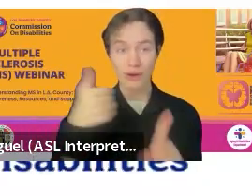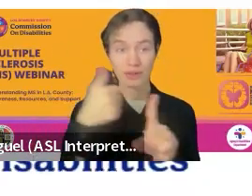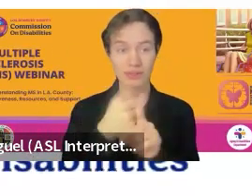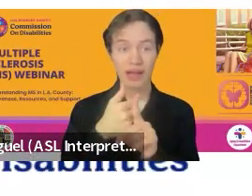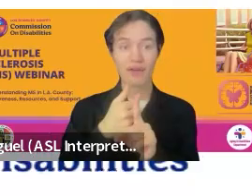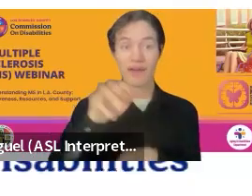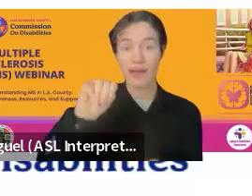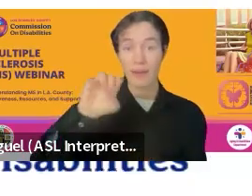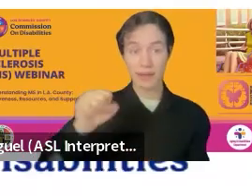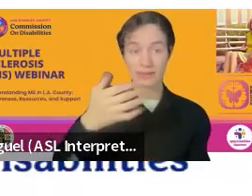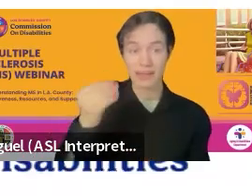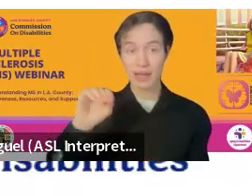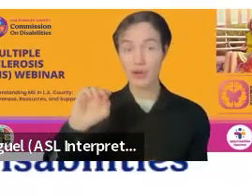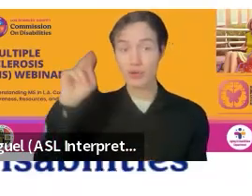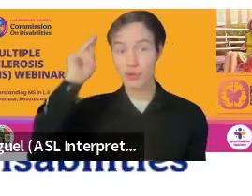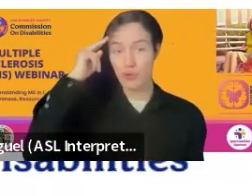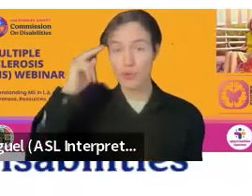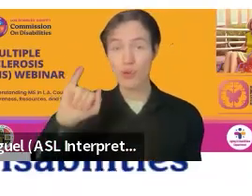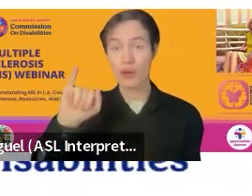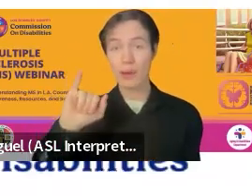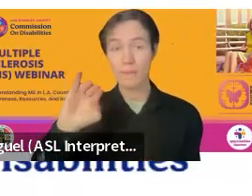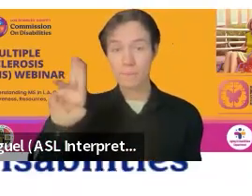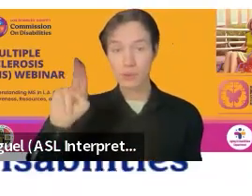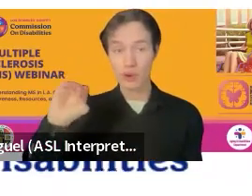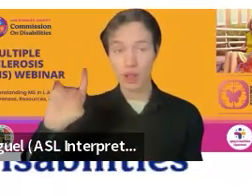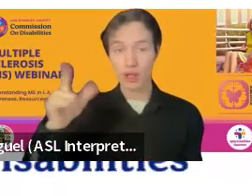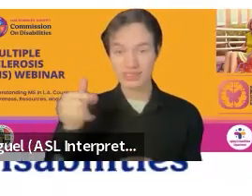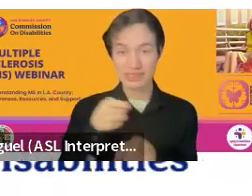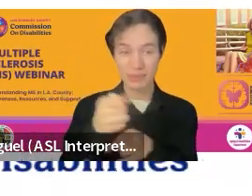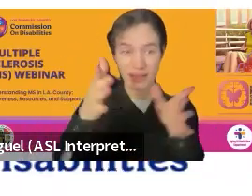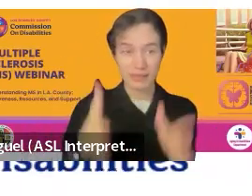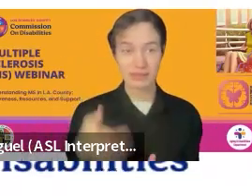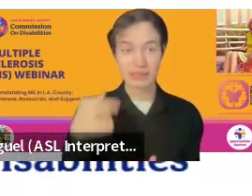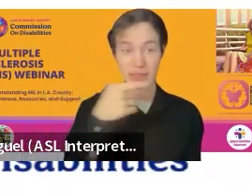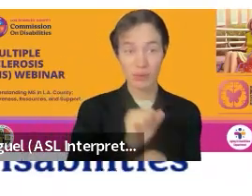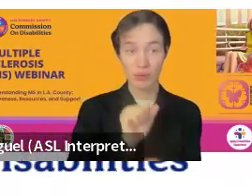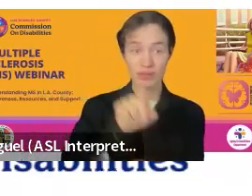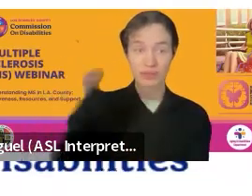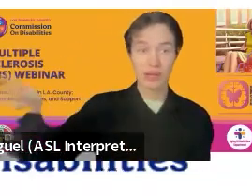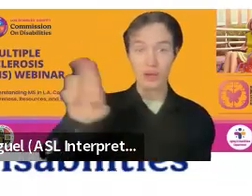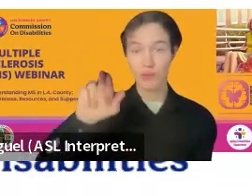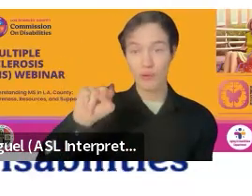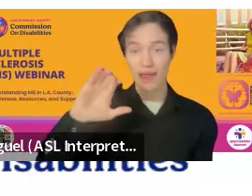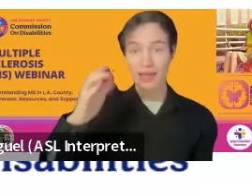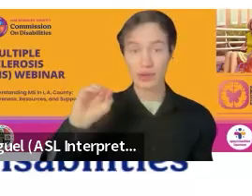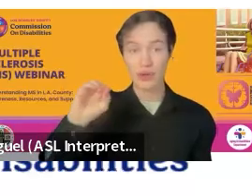specialist. She currently works at Olive View UCLA Medical Center and Rancho Los Amigos National Rehabilitation Center. She completed